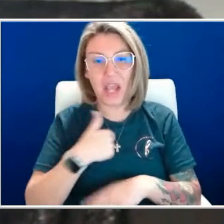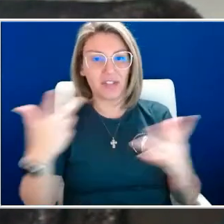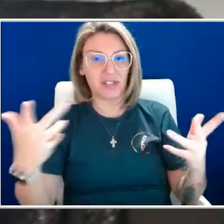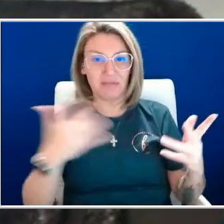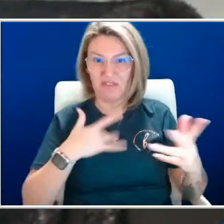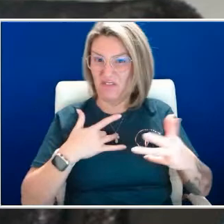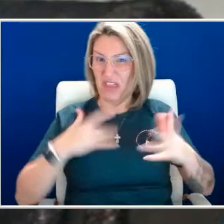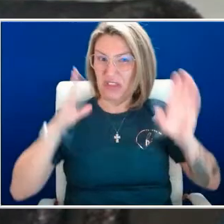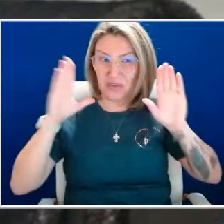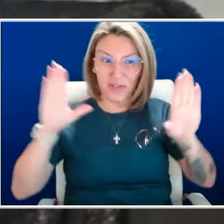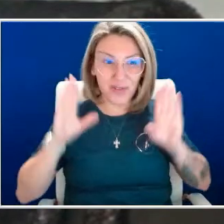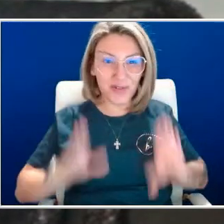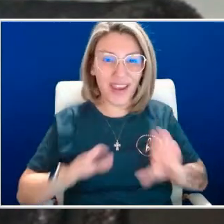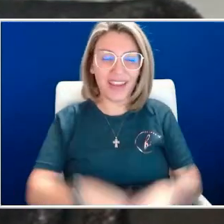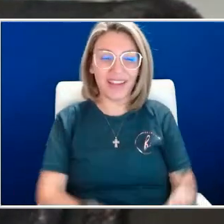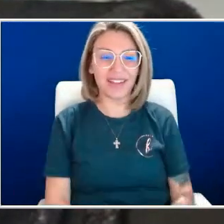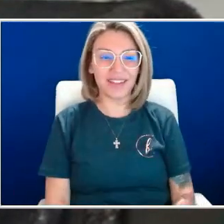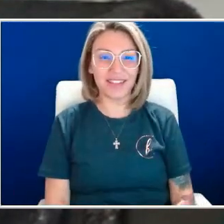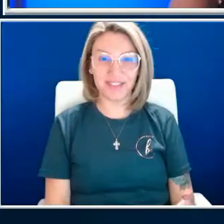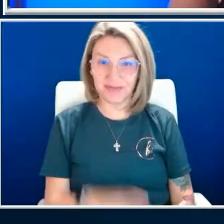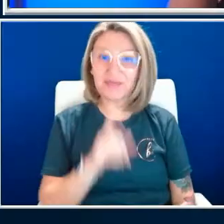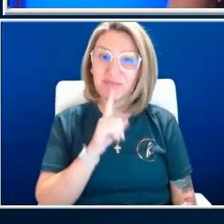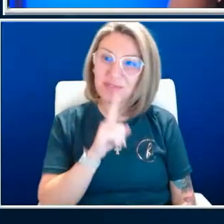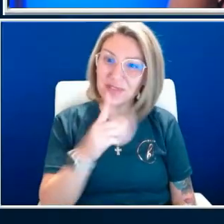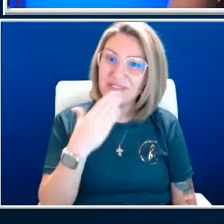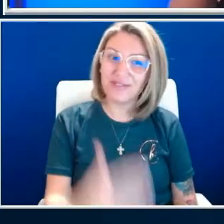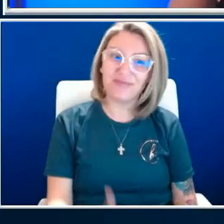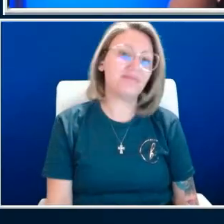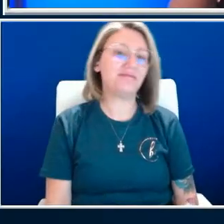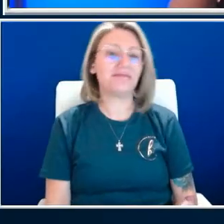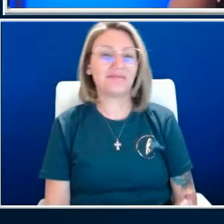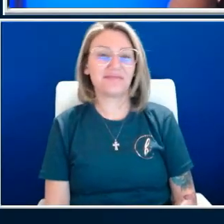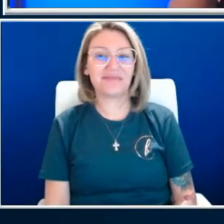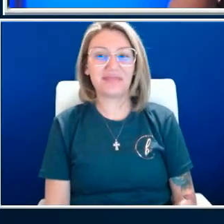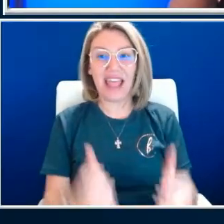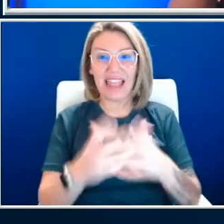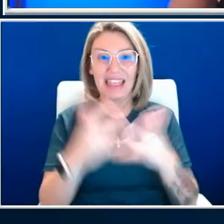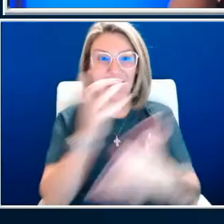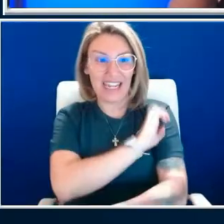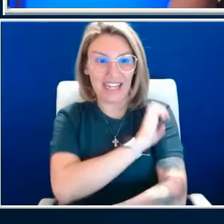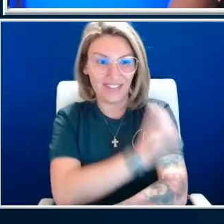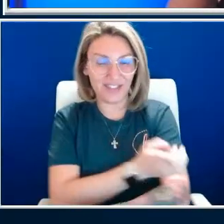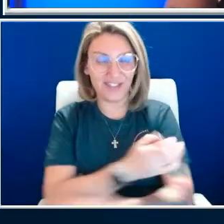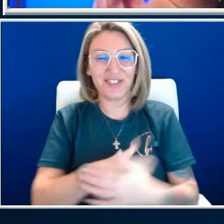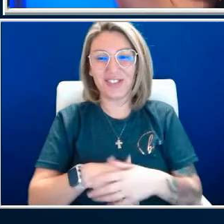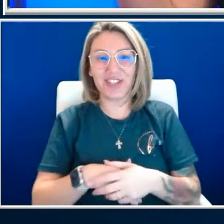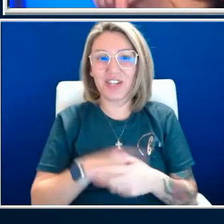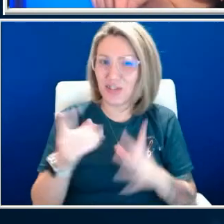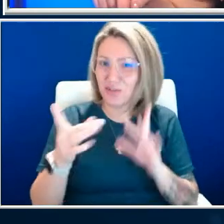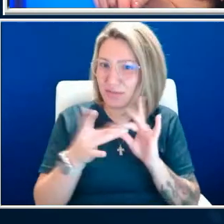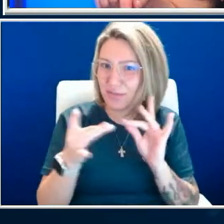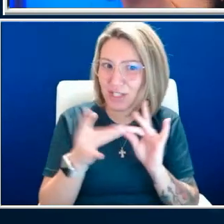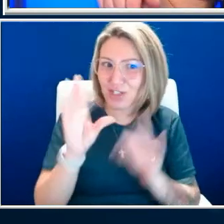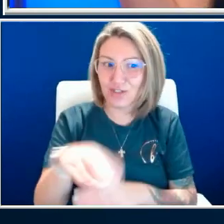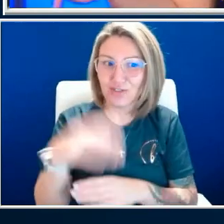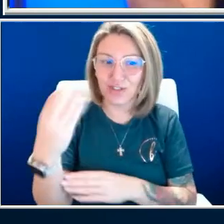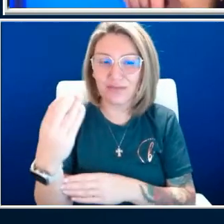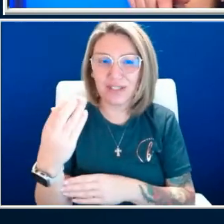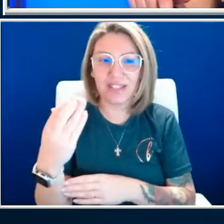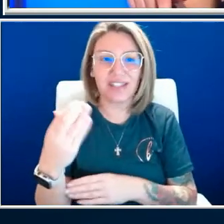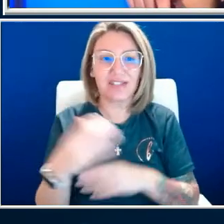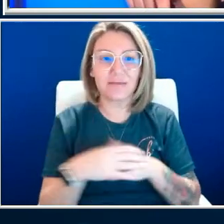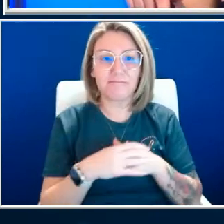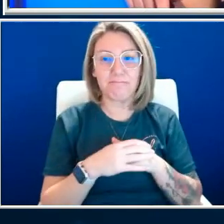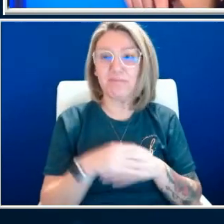great. Really good. Okay, you mentioned Christmas, and well, you were in the hospital